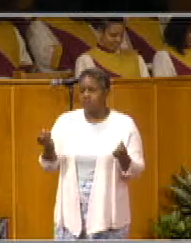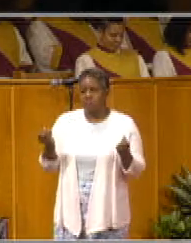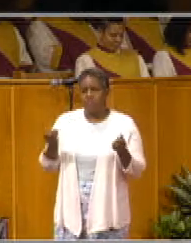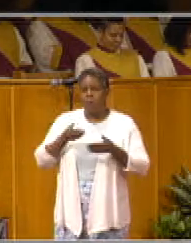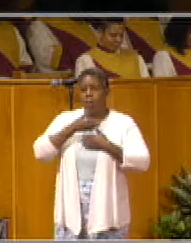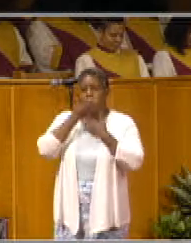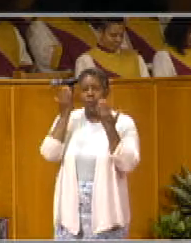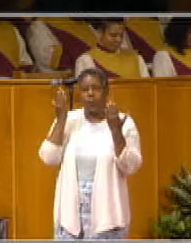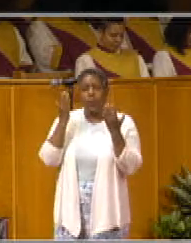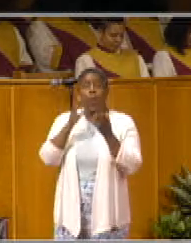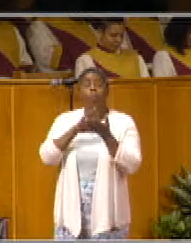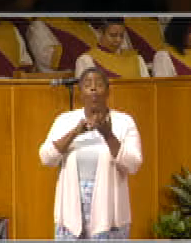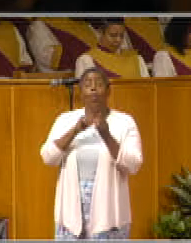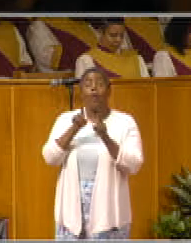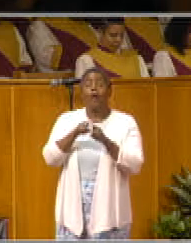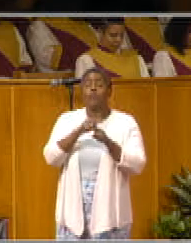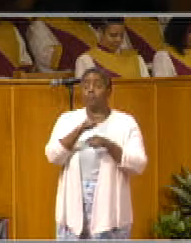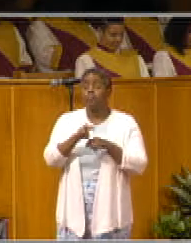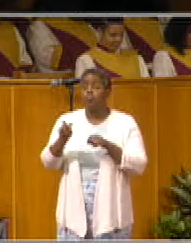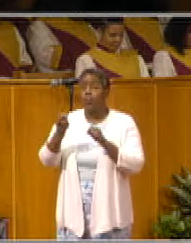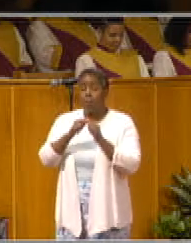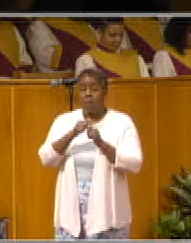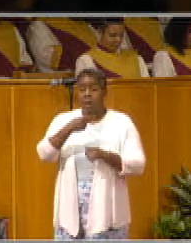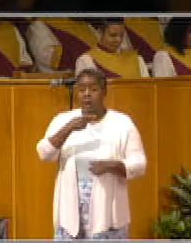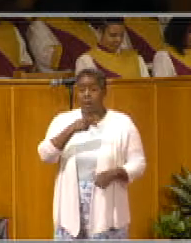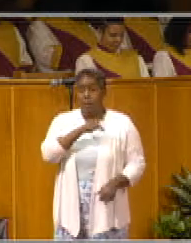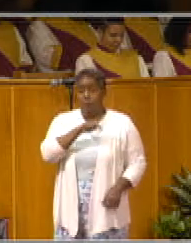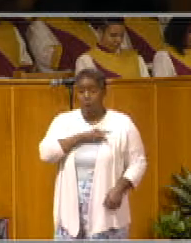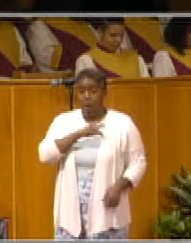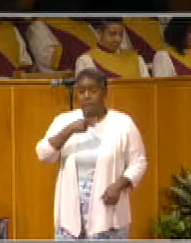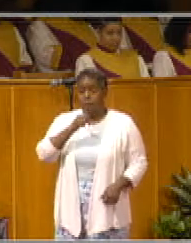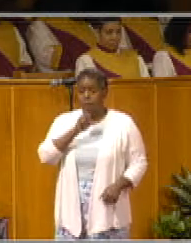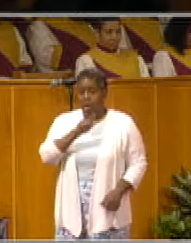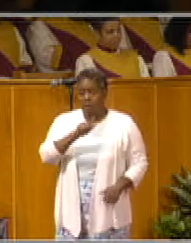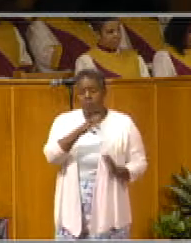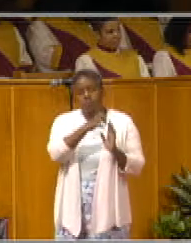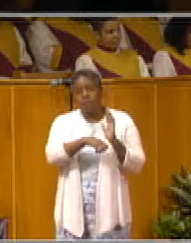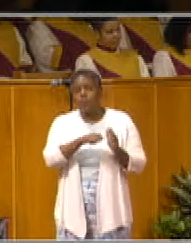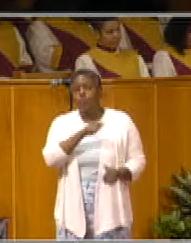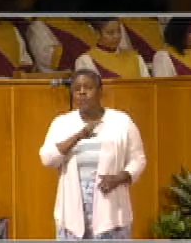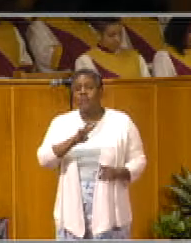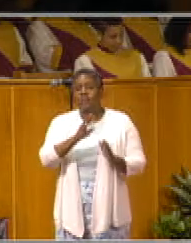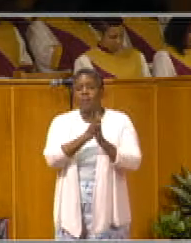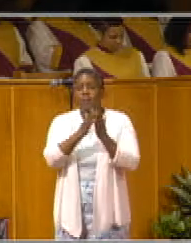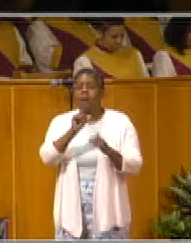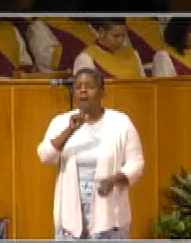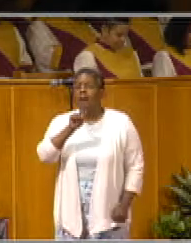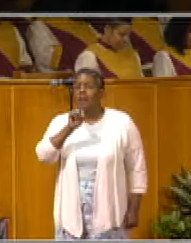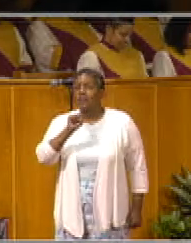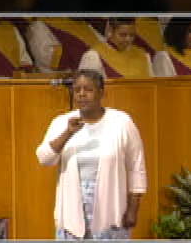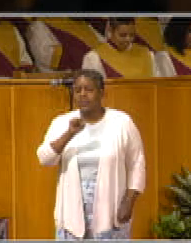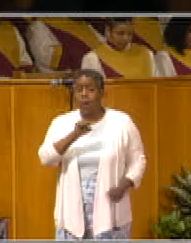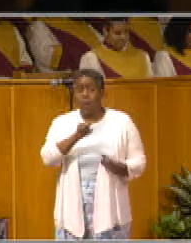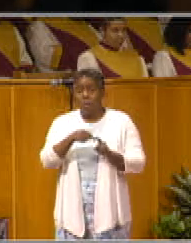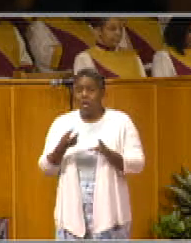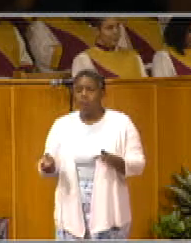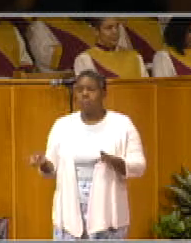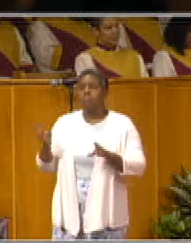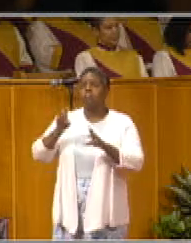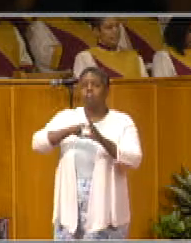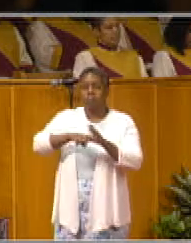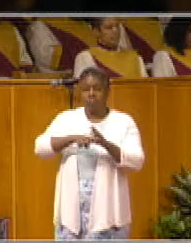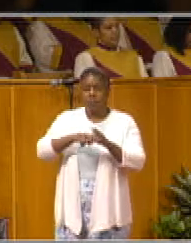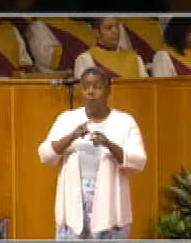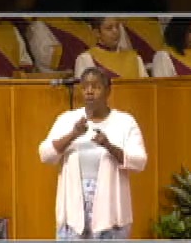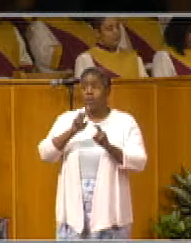It's a lesson we learned as we journeyed with Paul in the 27th chapter of the book of Acts, as Paul boards a ship bound for